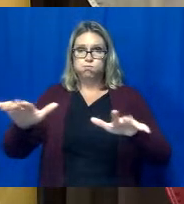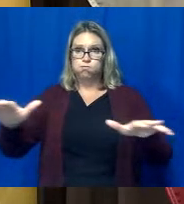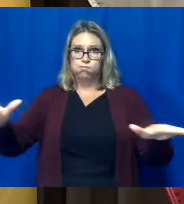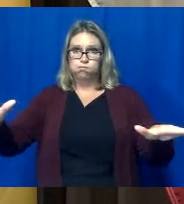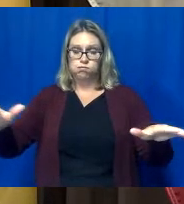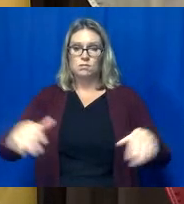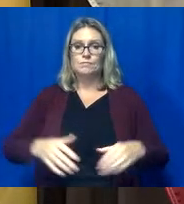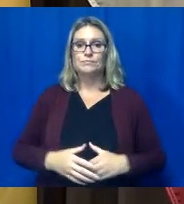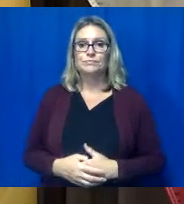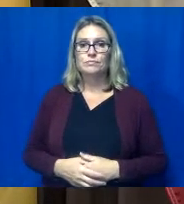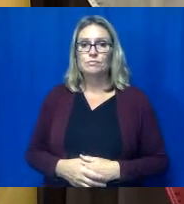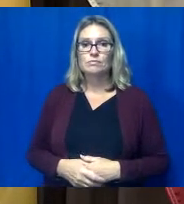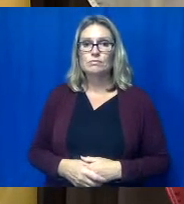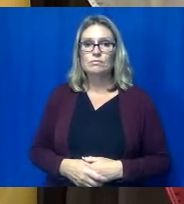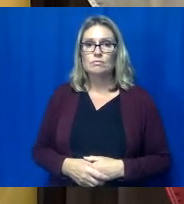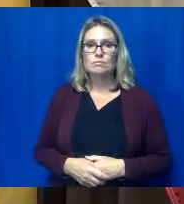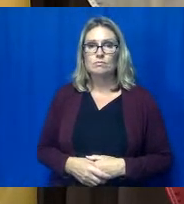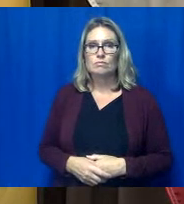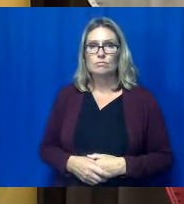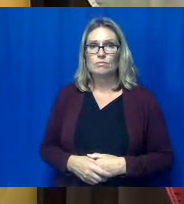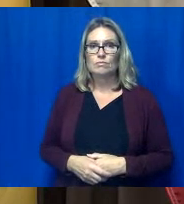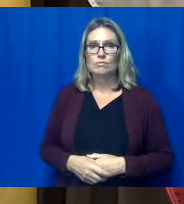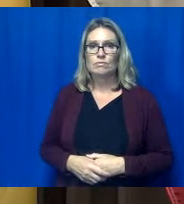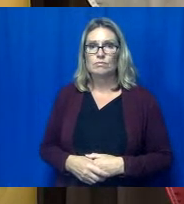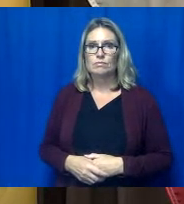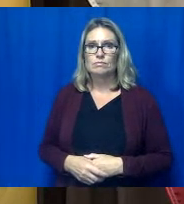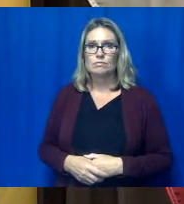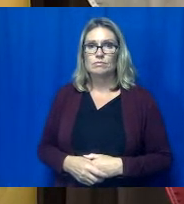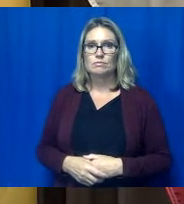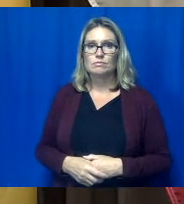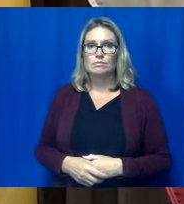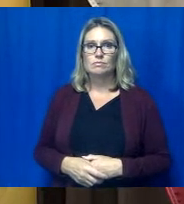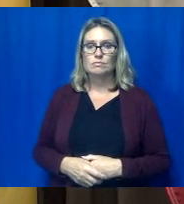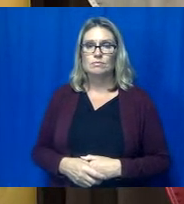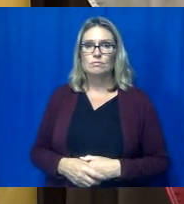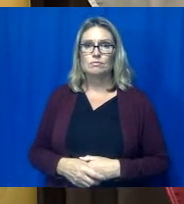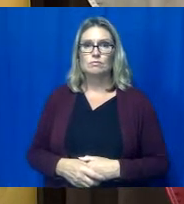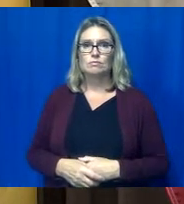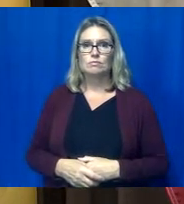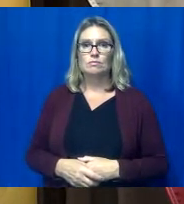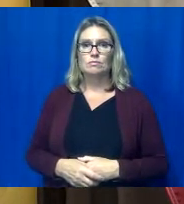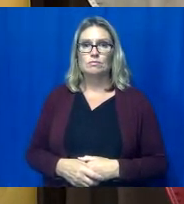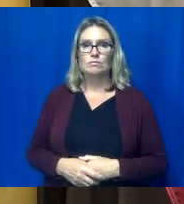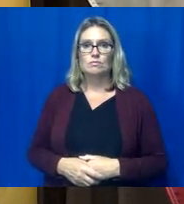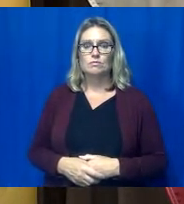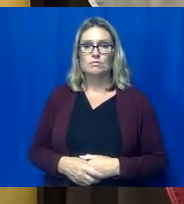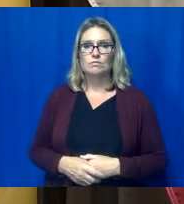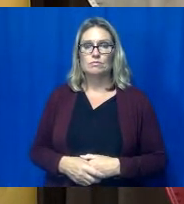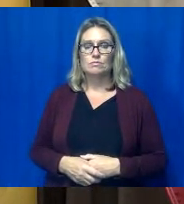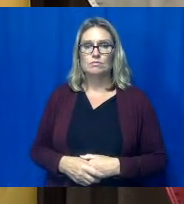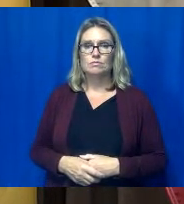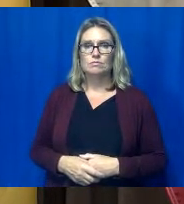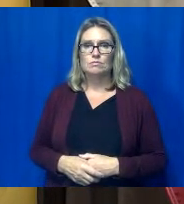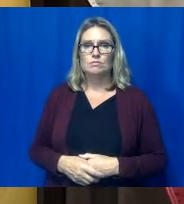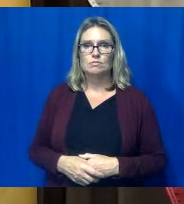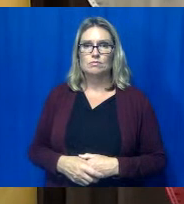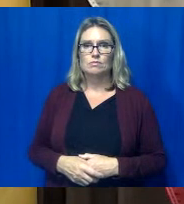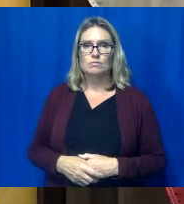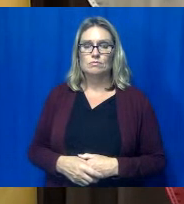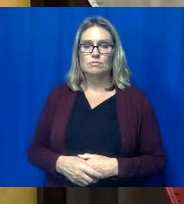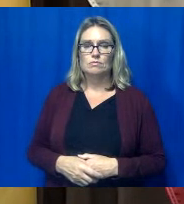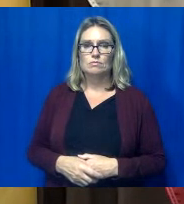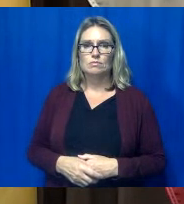if you were to look at the different things we have in our menu,